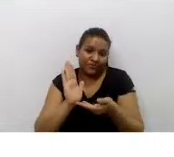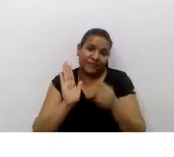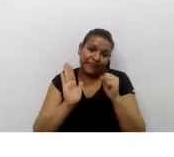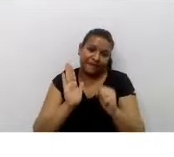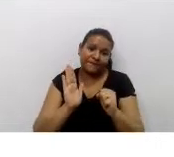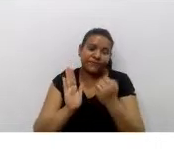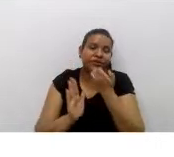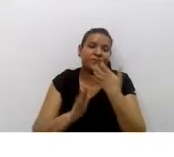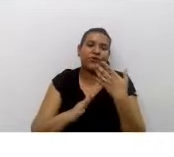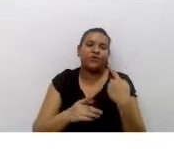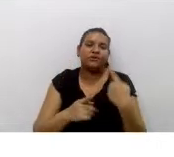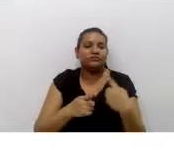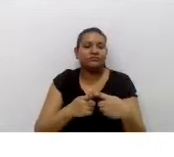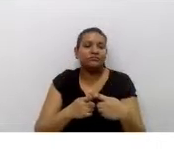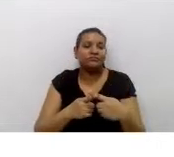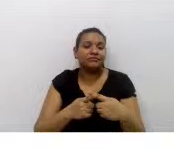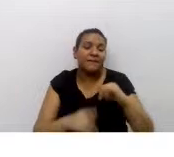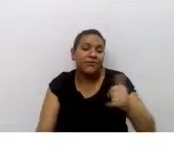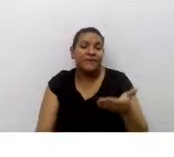to learners